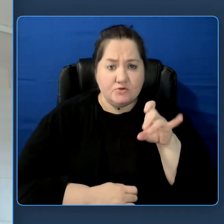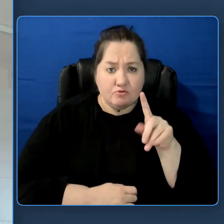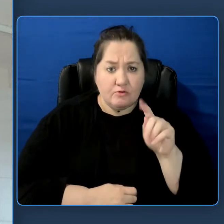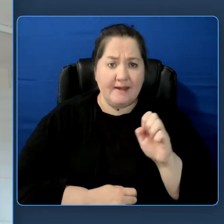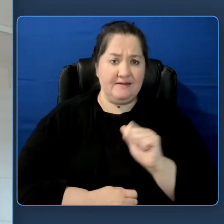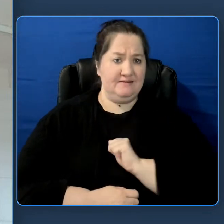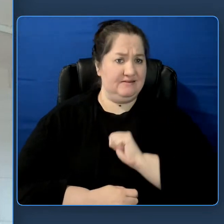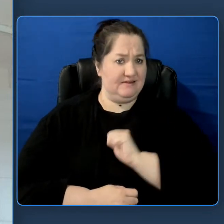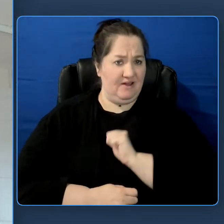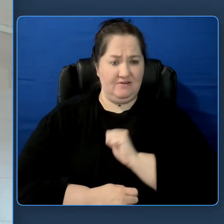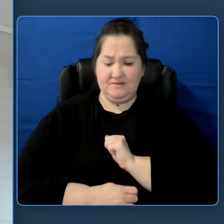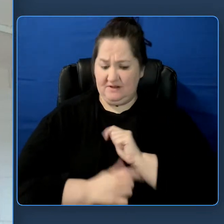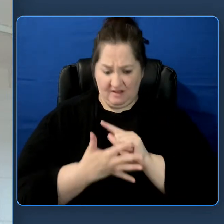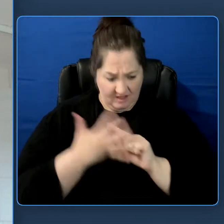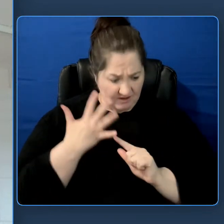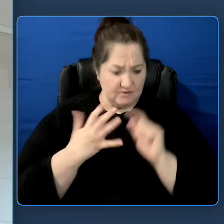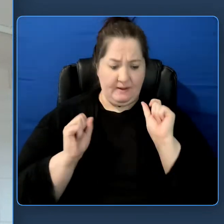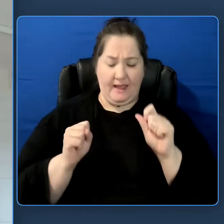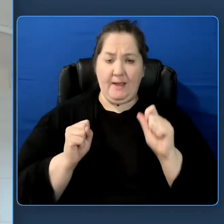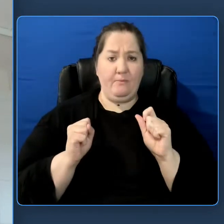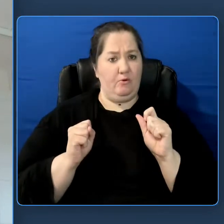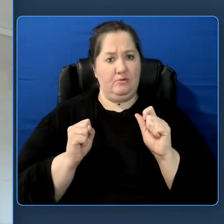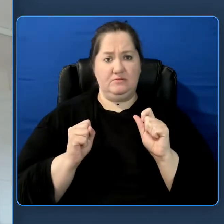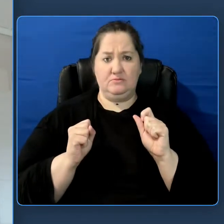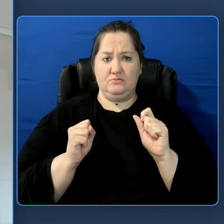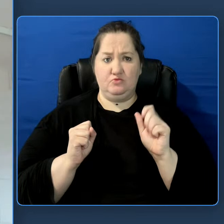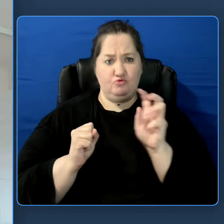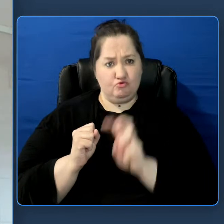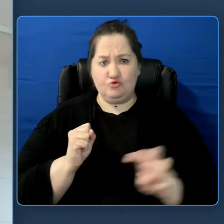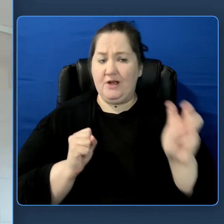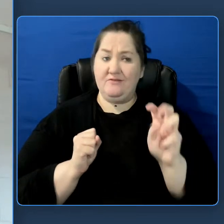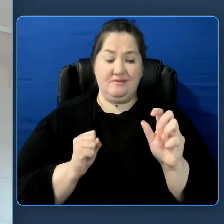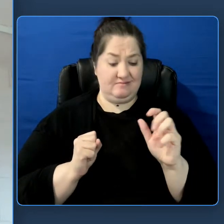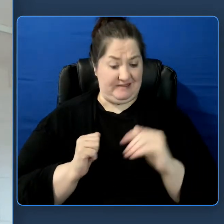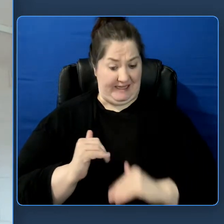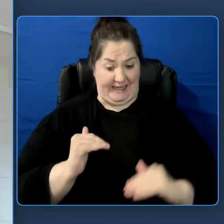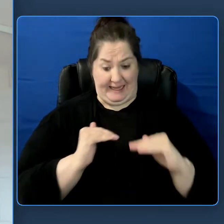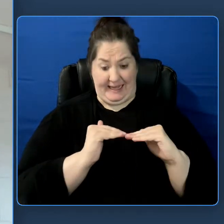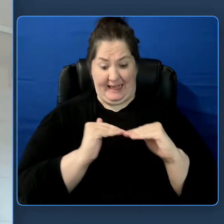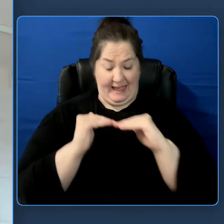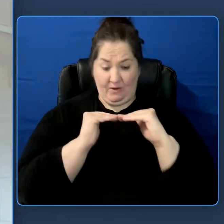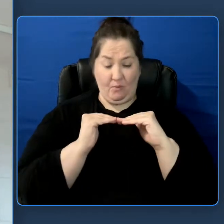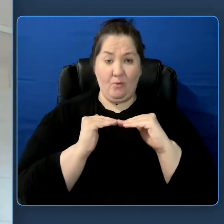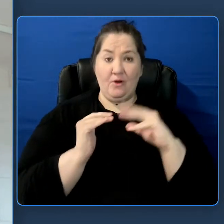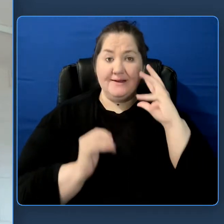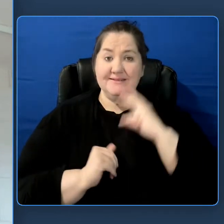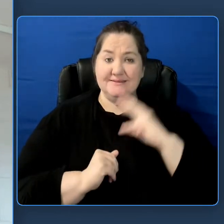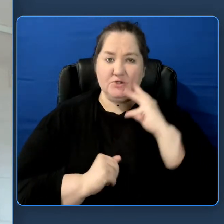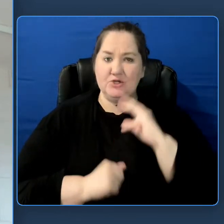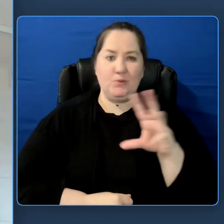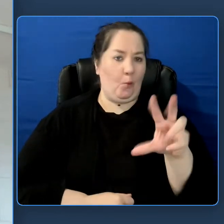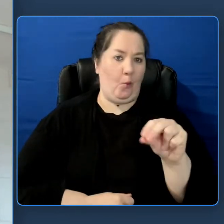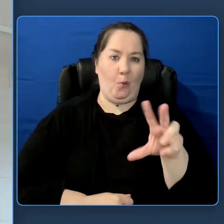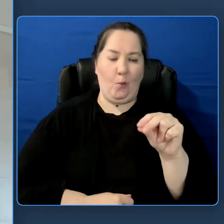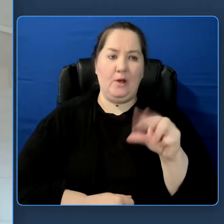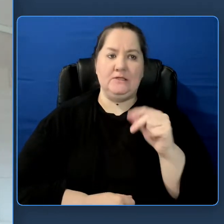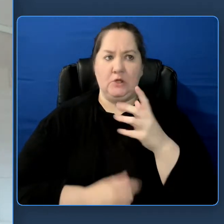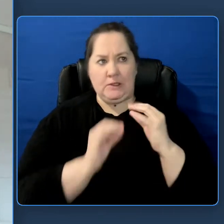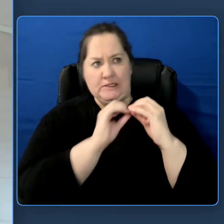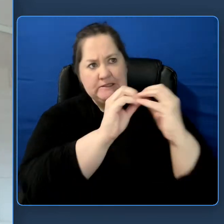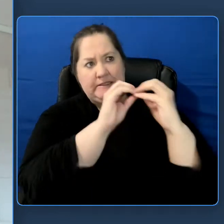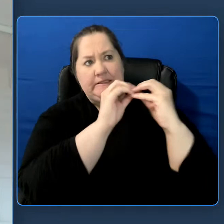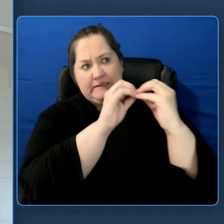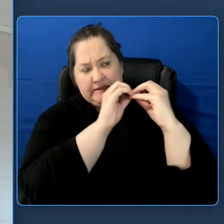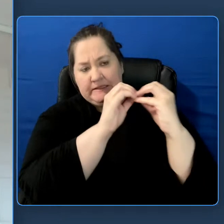travel. It is not an equitable experience for wheelchair users. So we're working on a lot